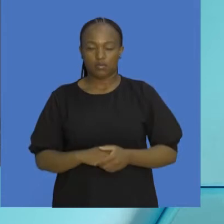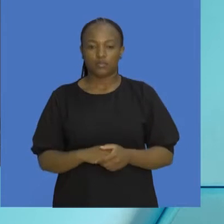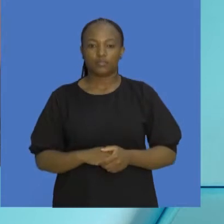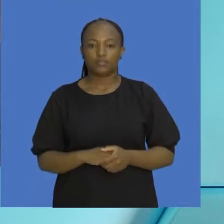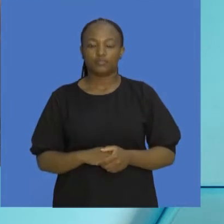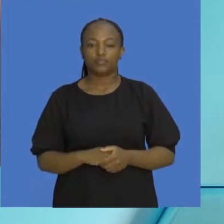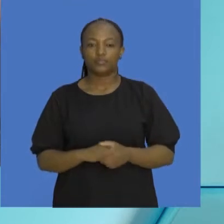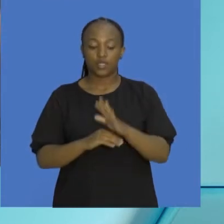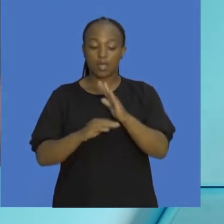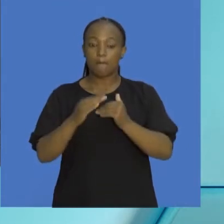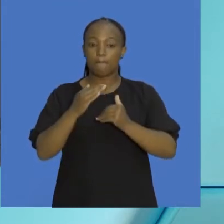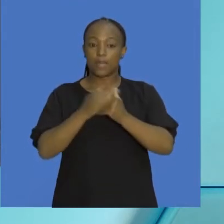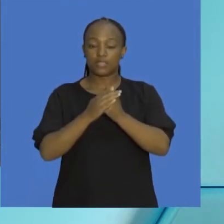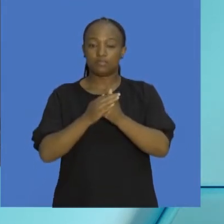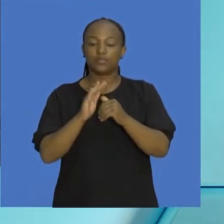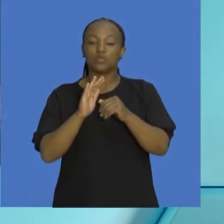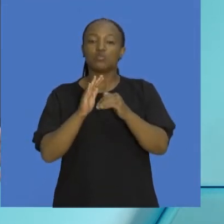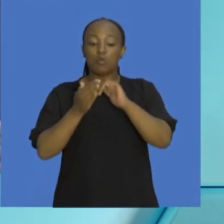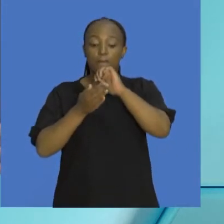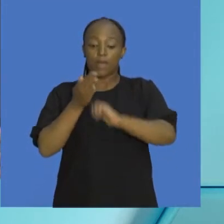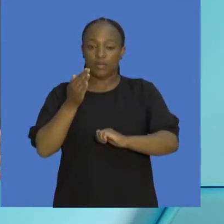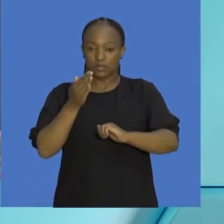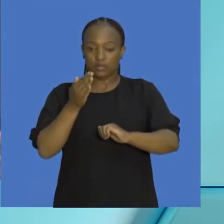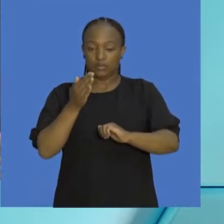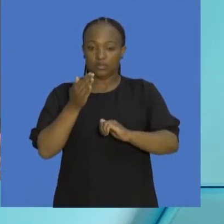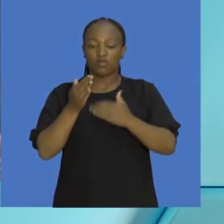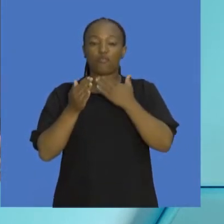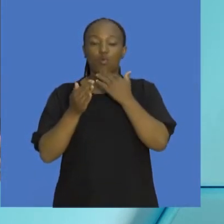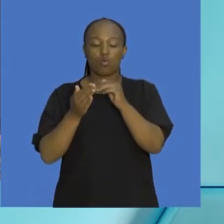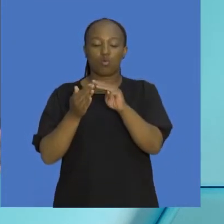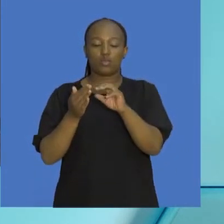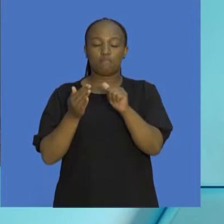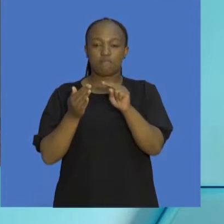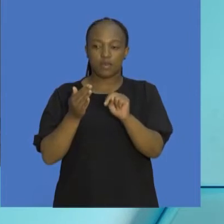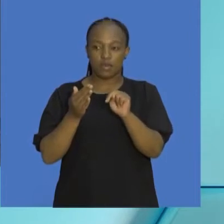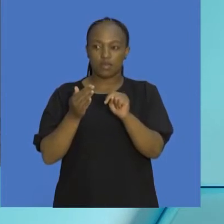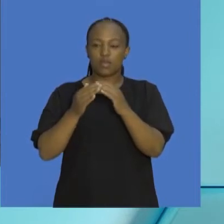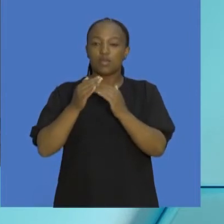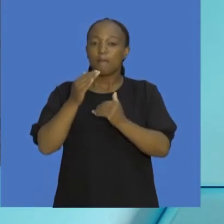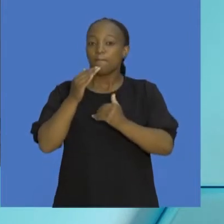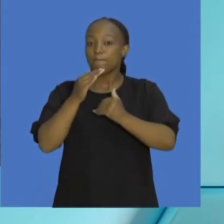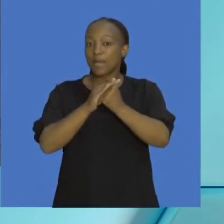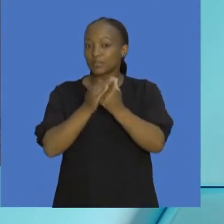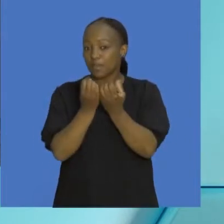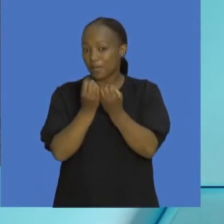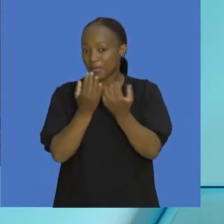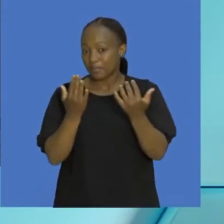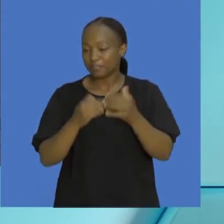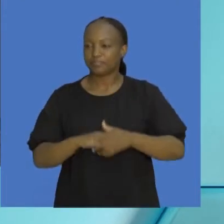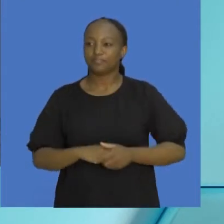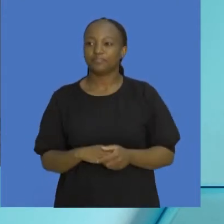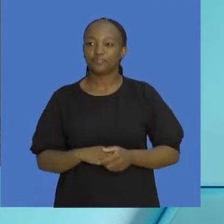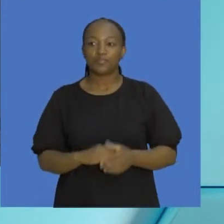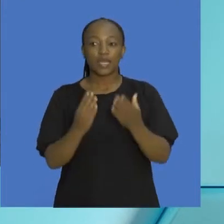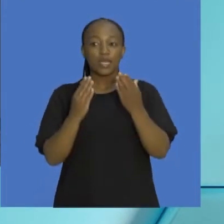is actually the maximum minus the minimum value. So what is the maximum value here? So the